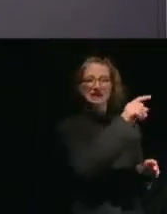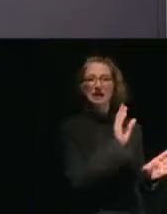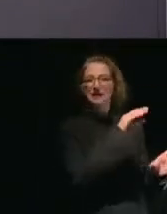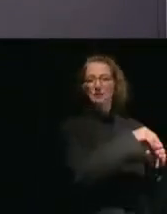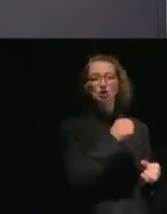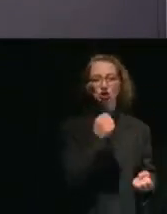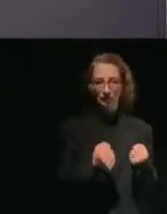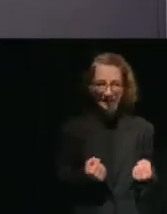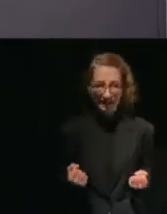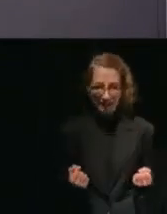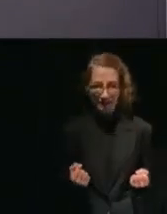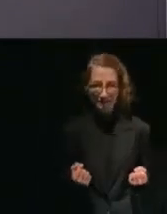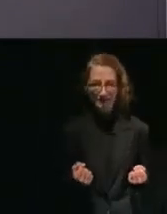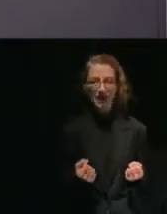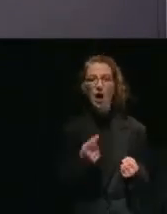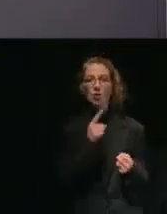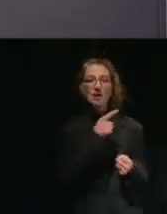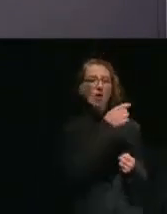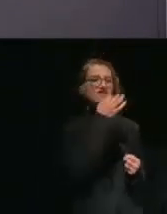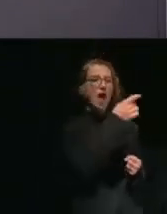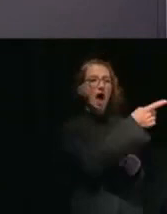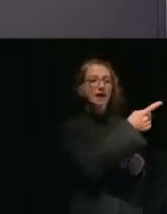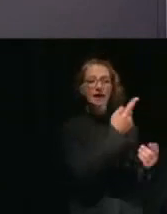So we had to be innovative and develop new